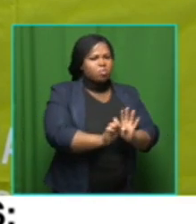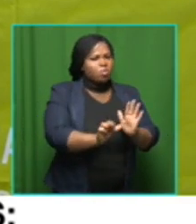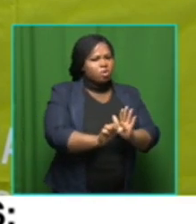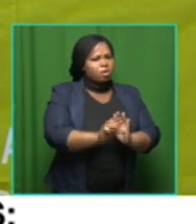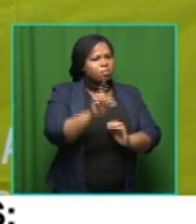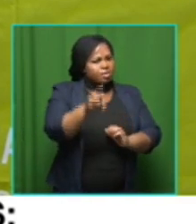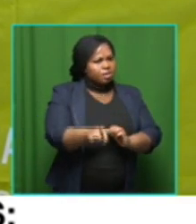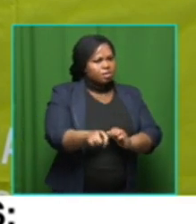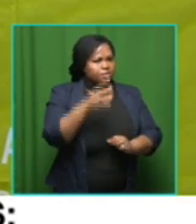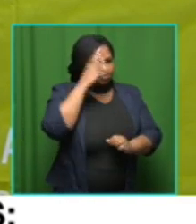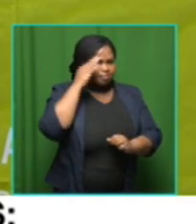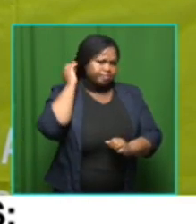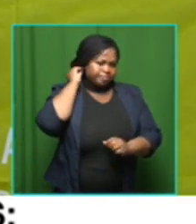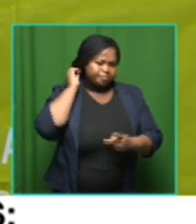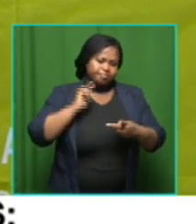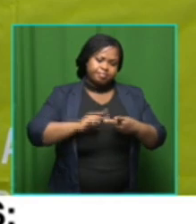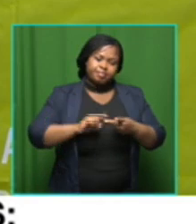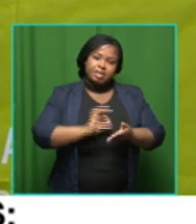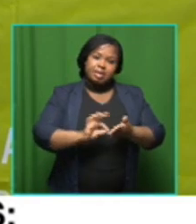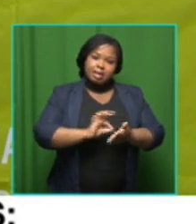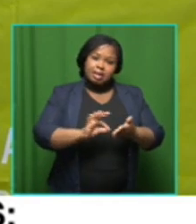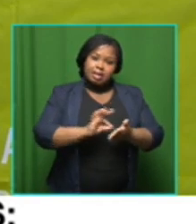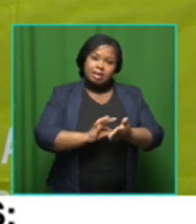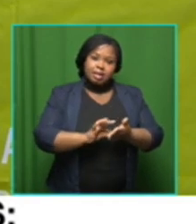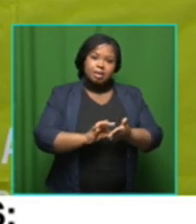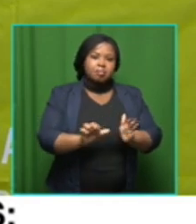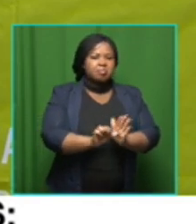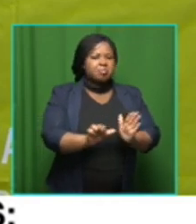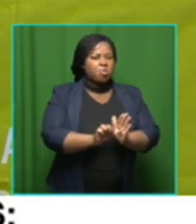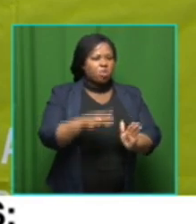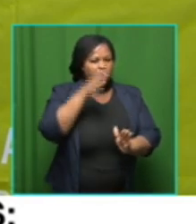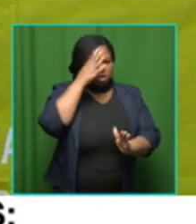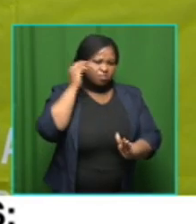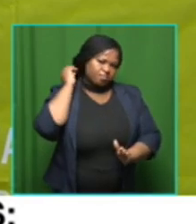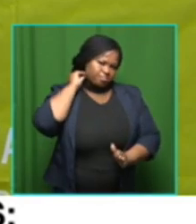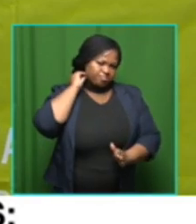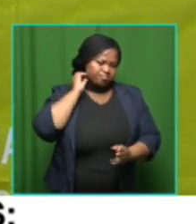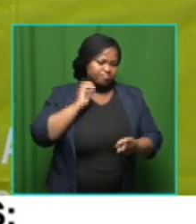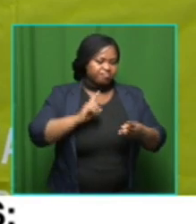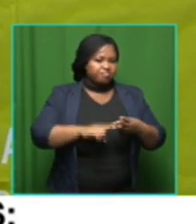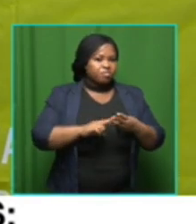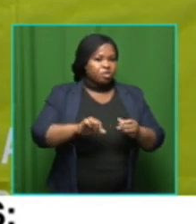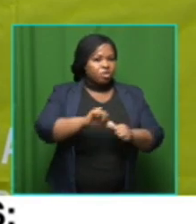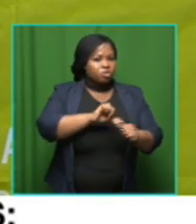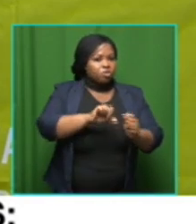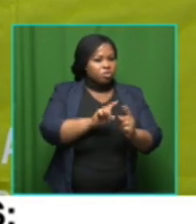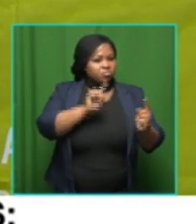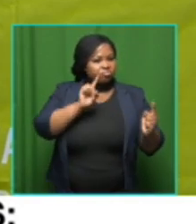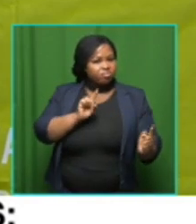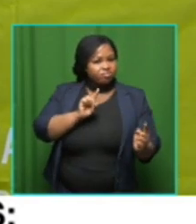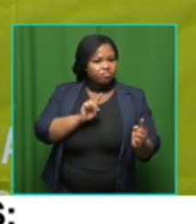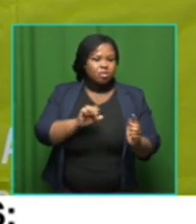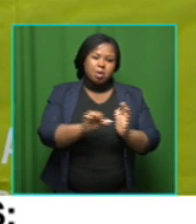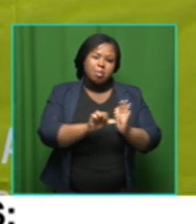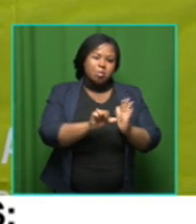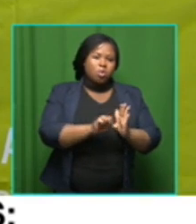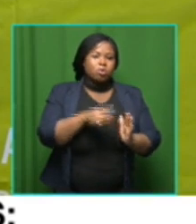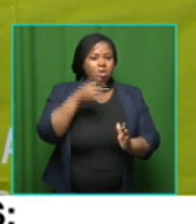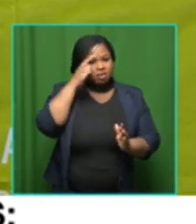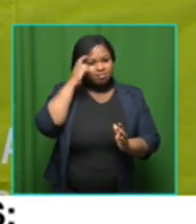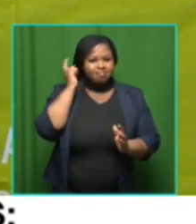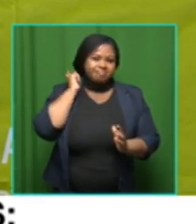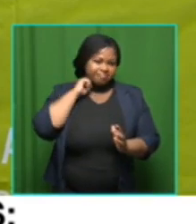very important. The message of social distancing still remains important. The message of making everybody understand